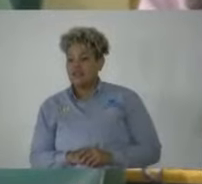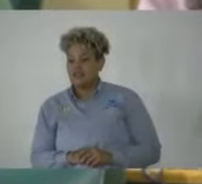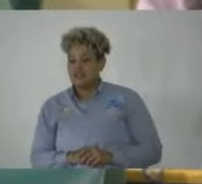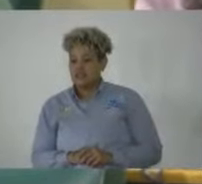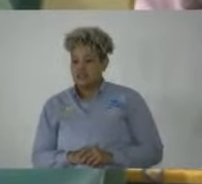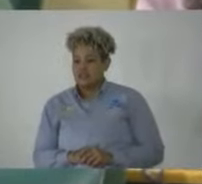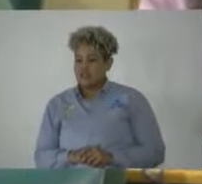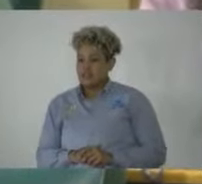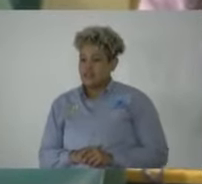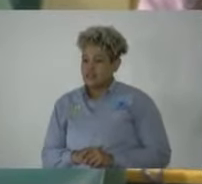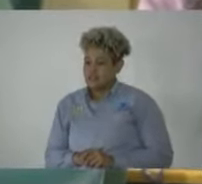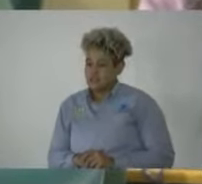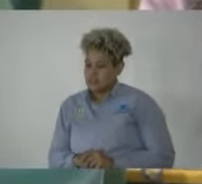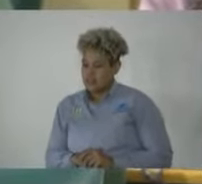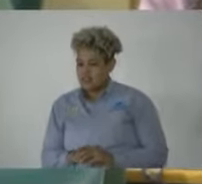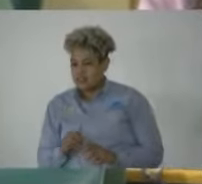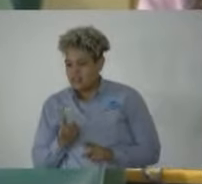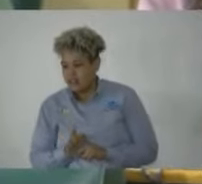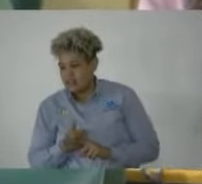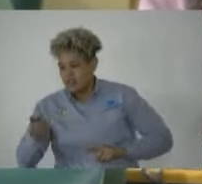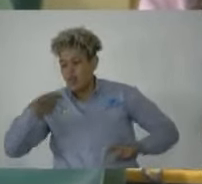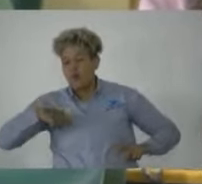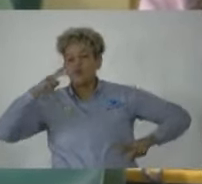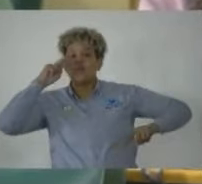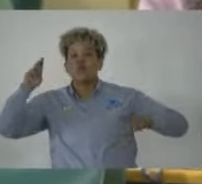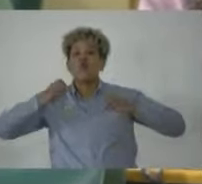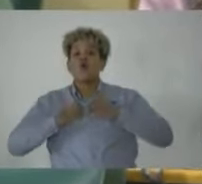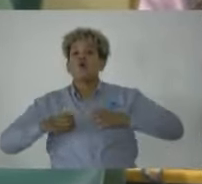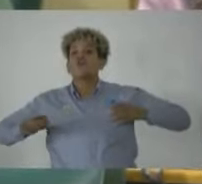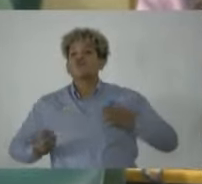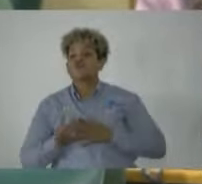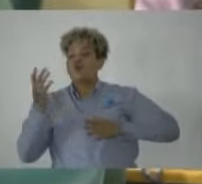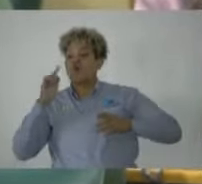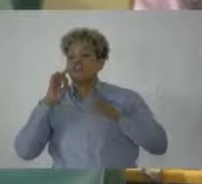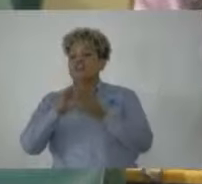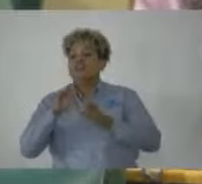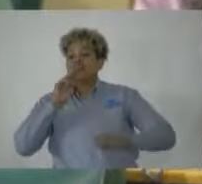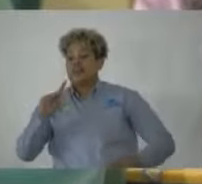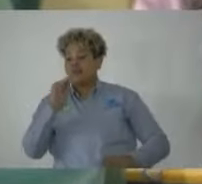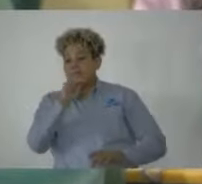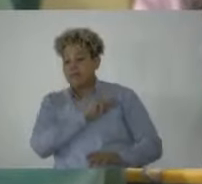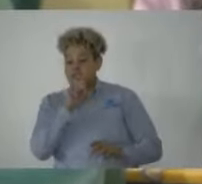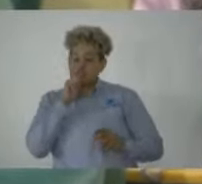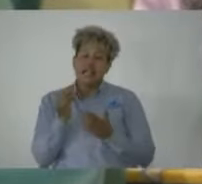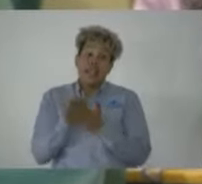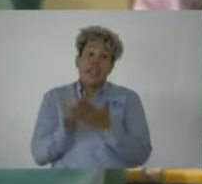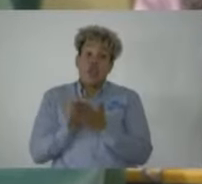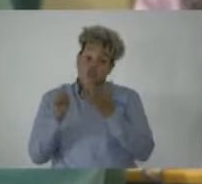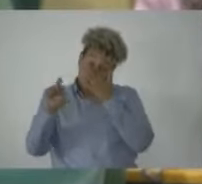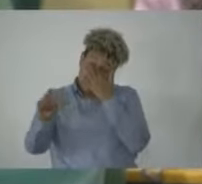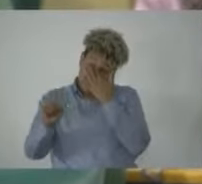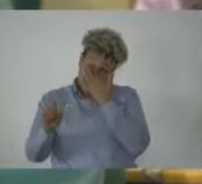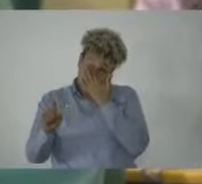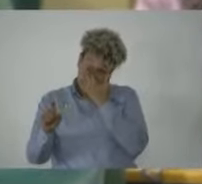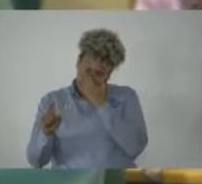Madam Speaker, when you look at the growth in personal income tax,